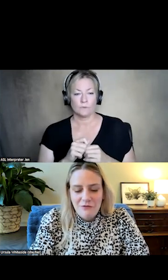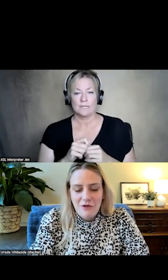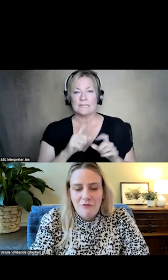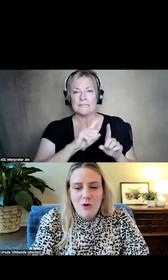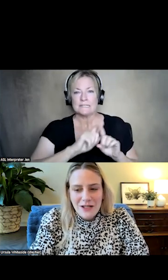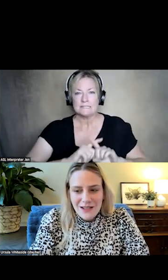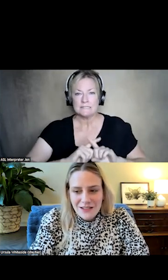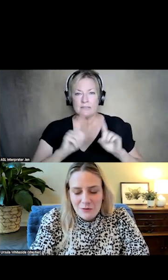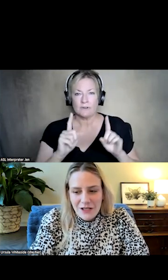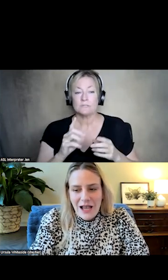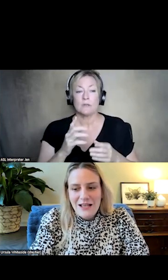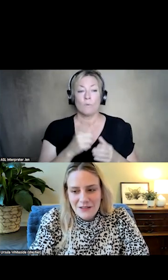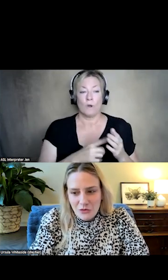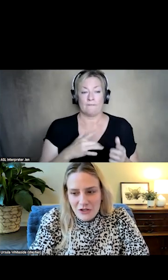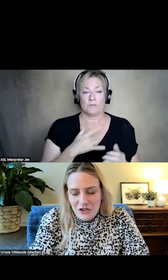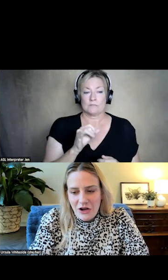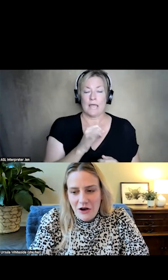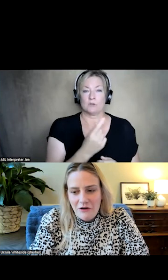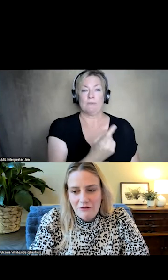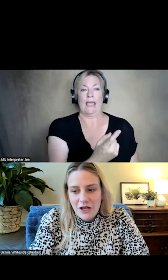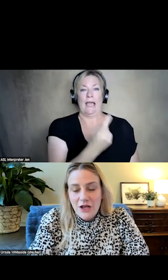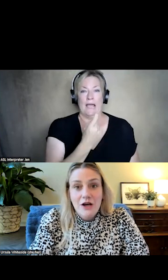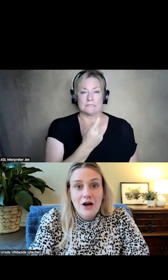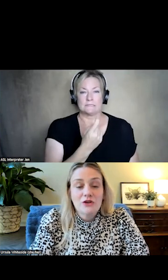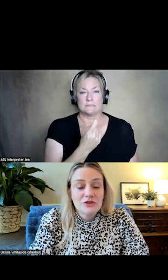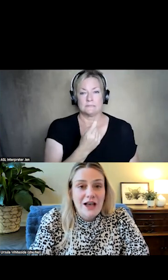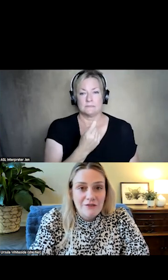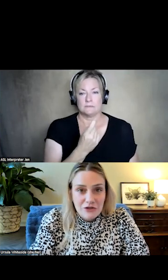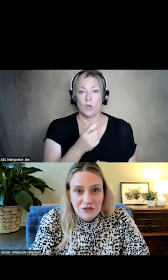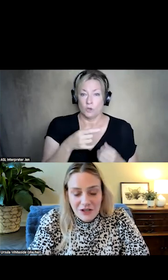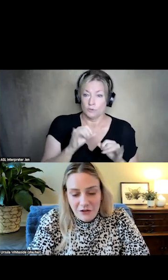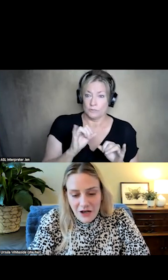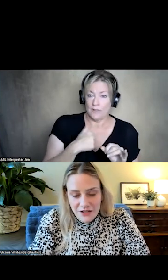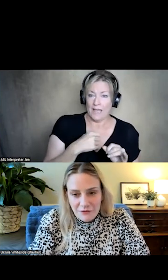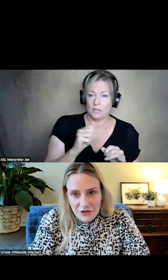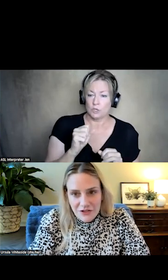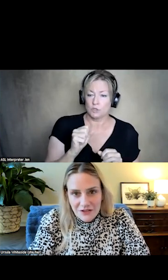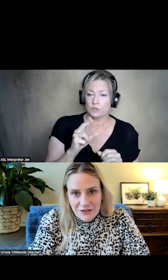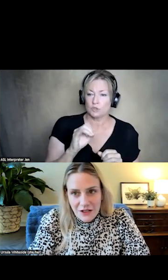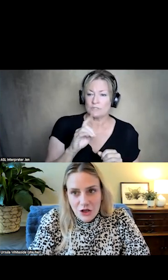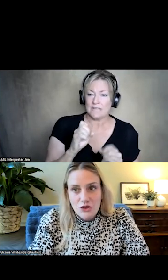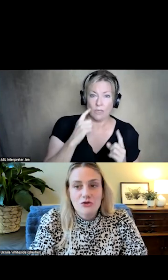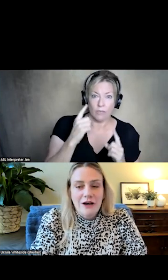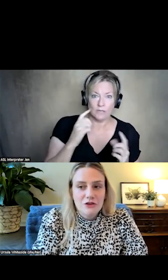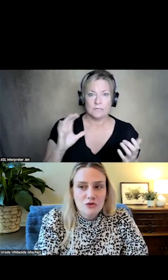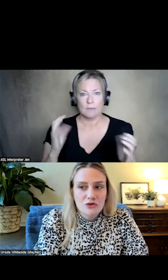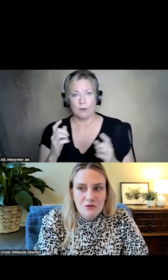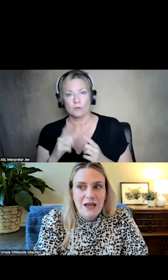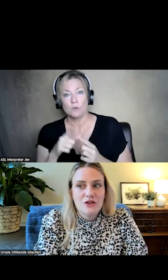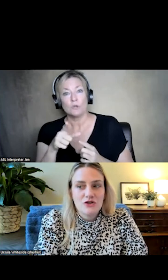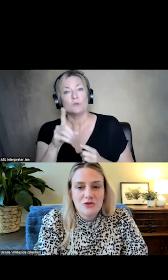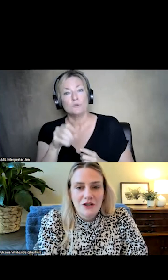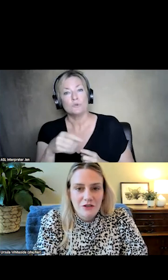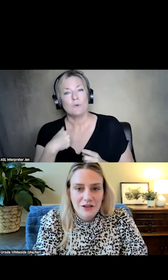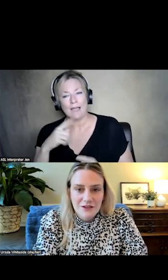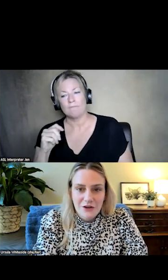difference of what it's like to be asked the question of, are you still having suicidal thoughts versus do you have the tools to